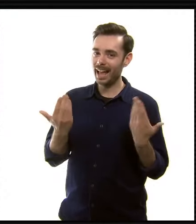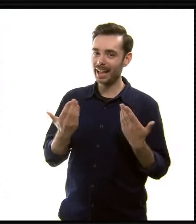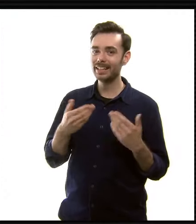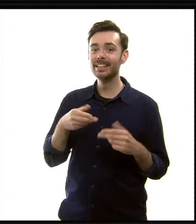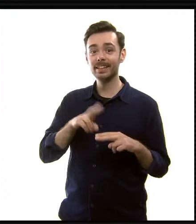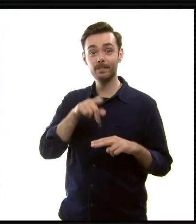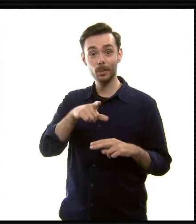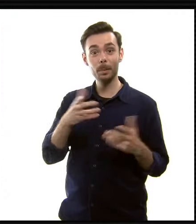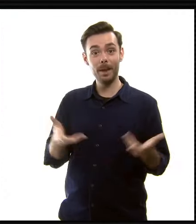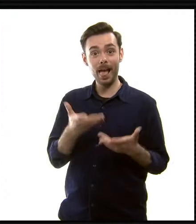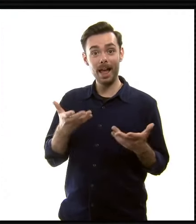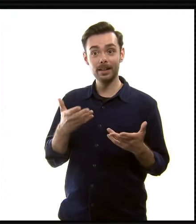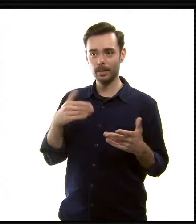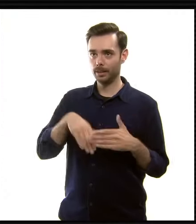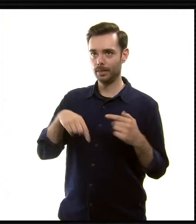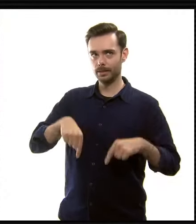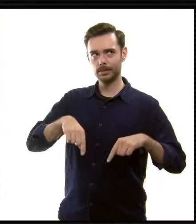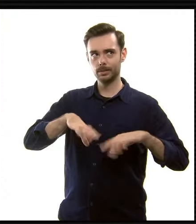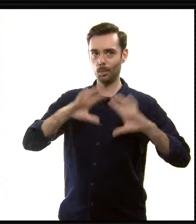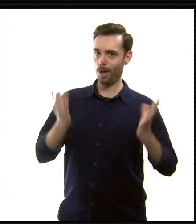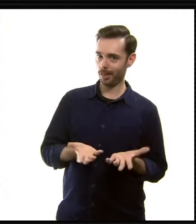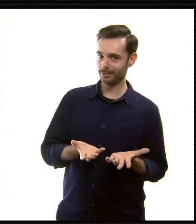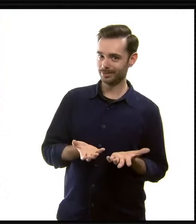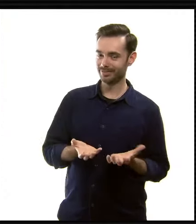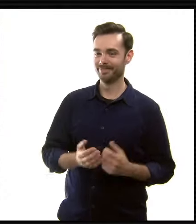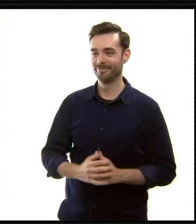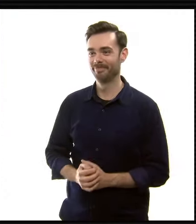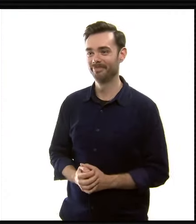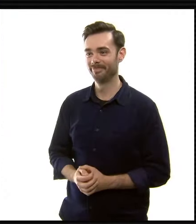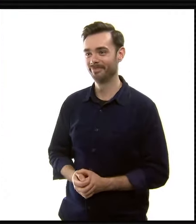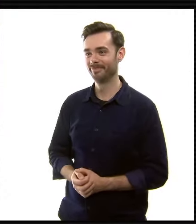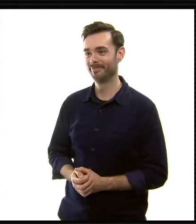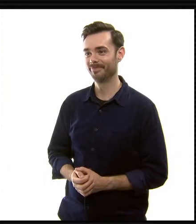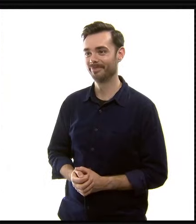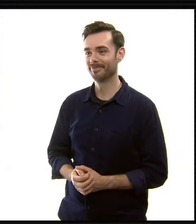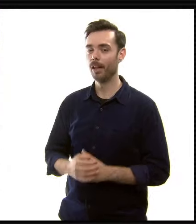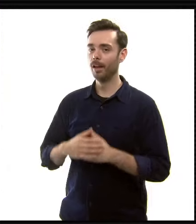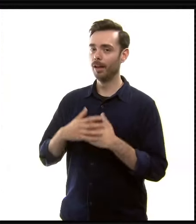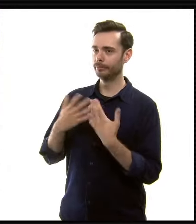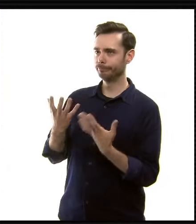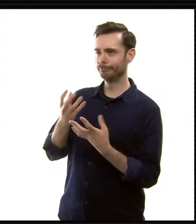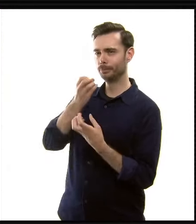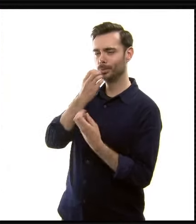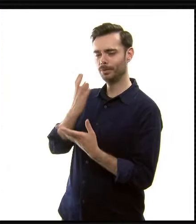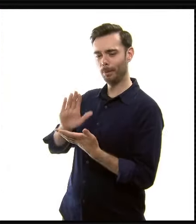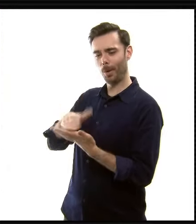are somewhere in the world. That was really, really well put. And on that beautiful note, it's time to say